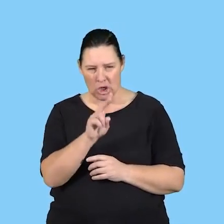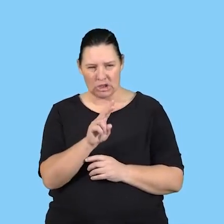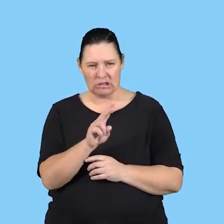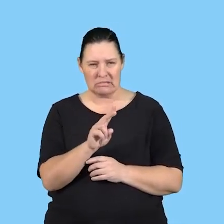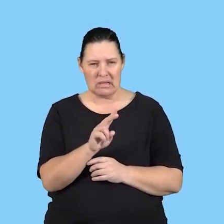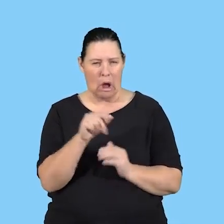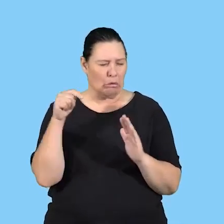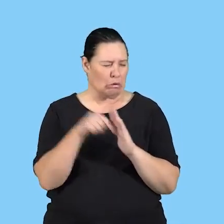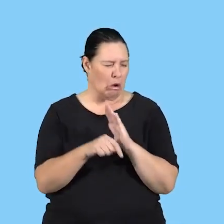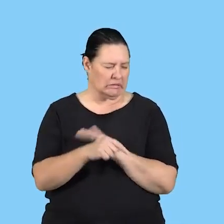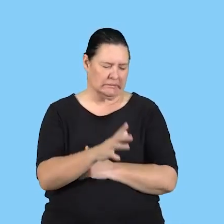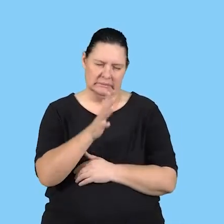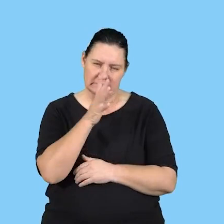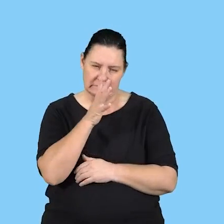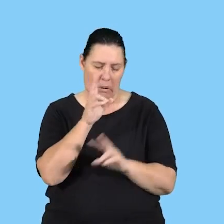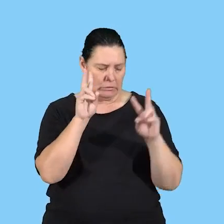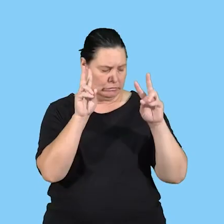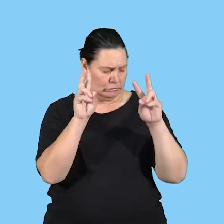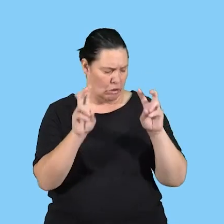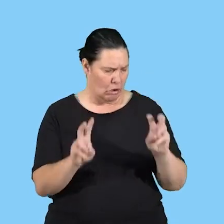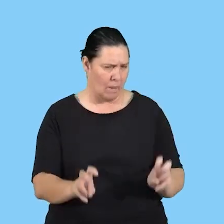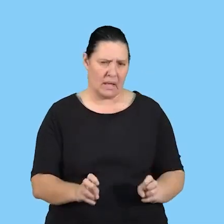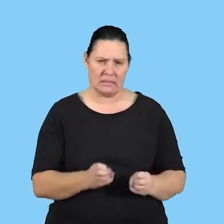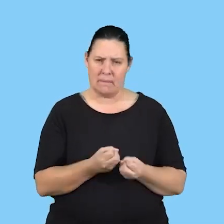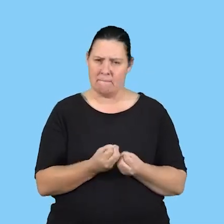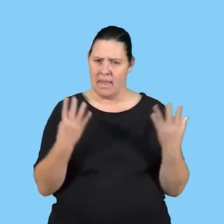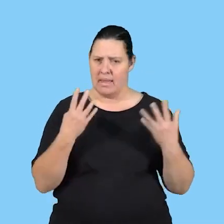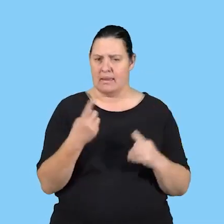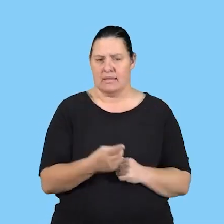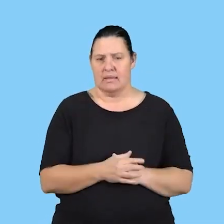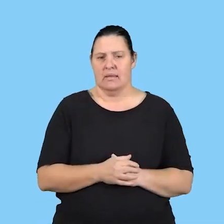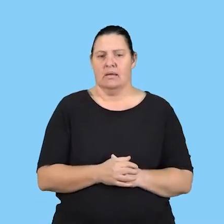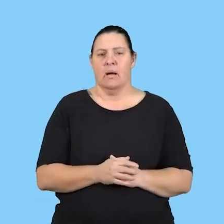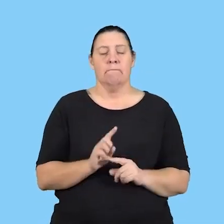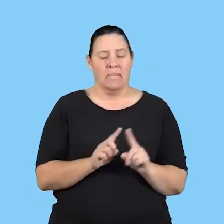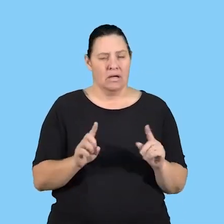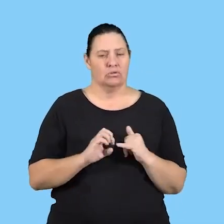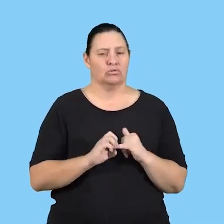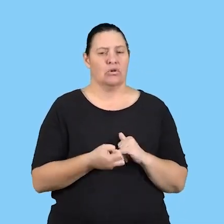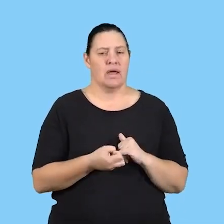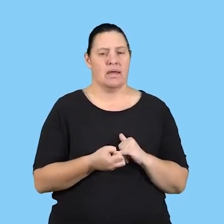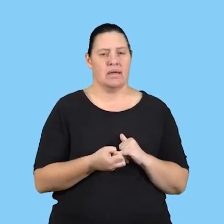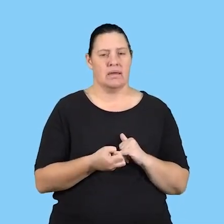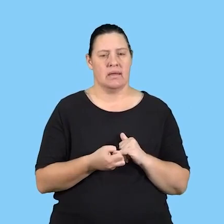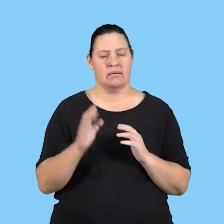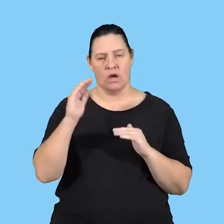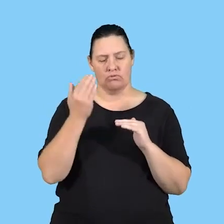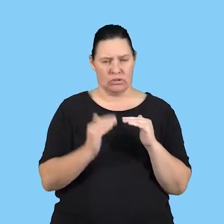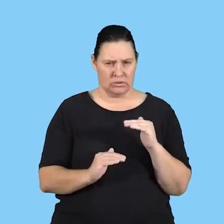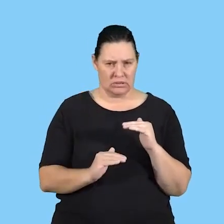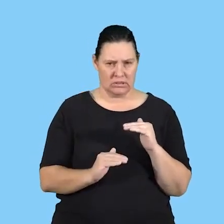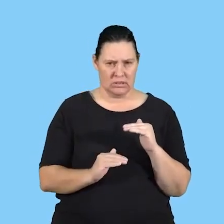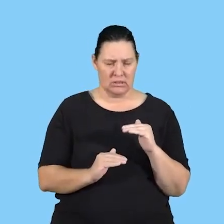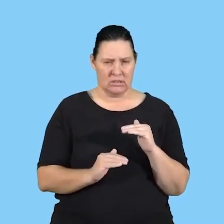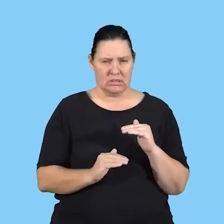seems to have lots of content because it has lots of topics. But actually, we tried to